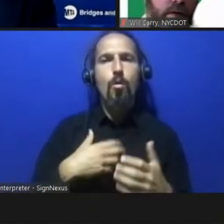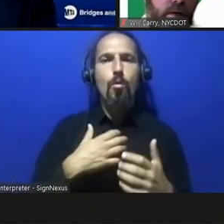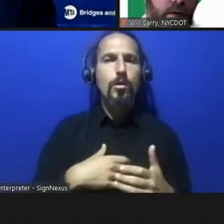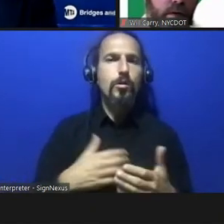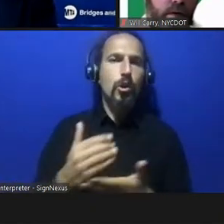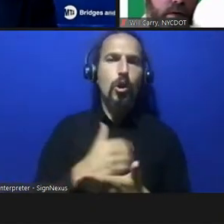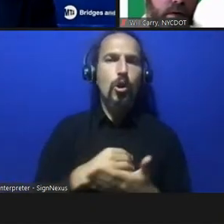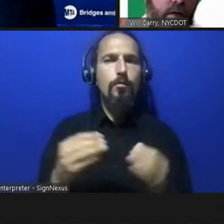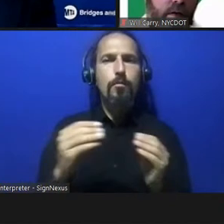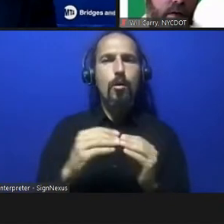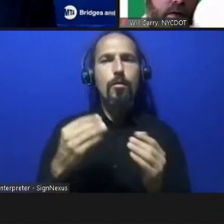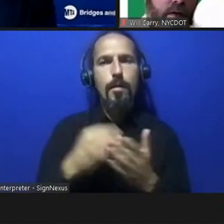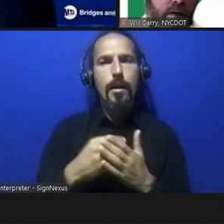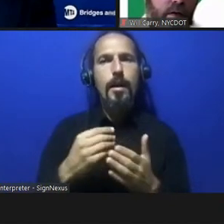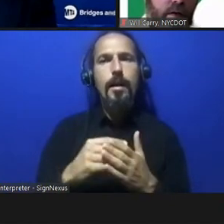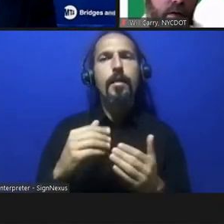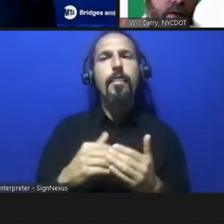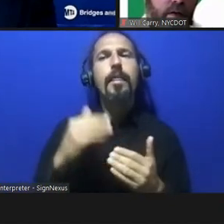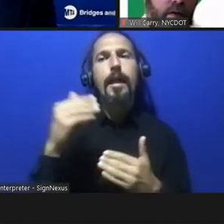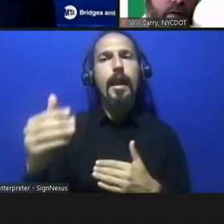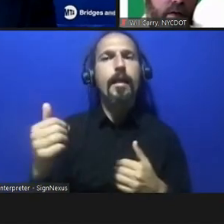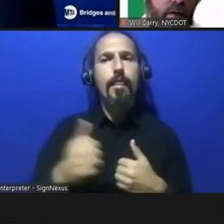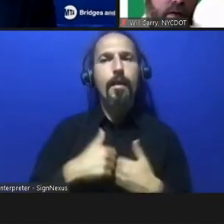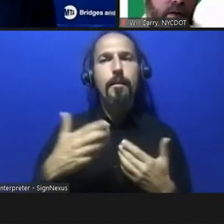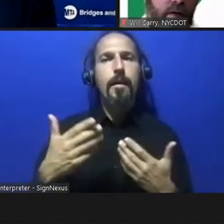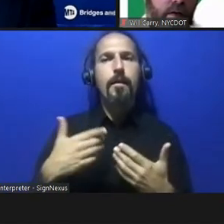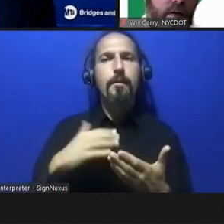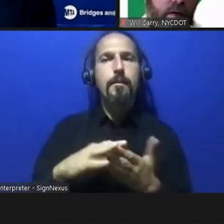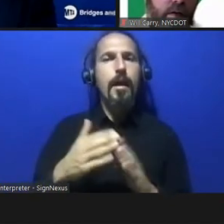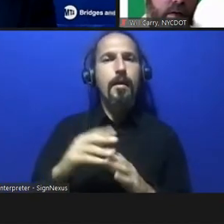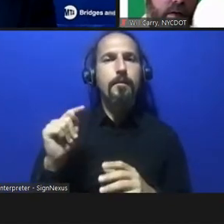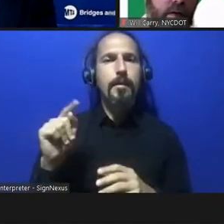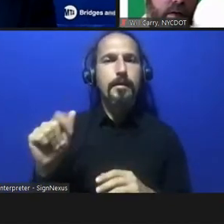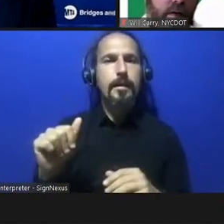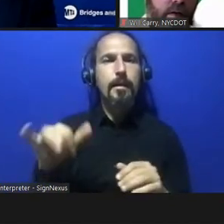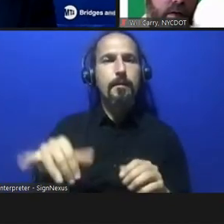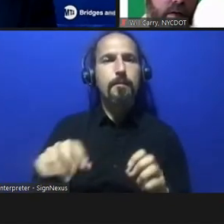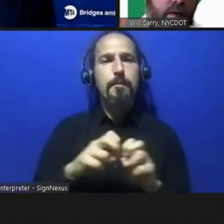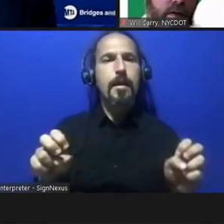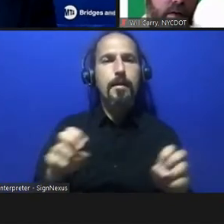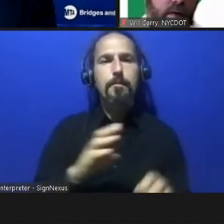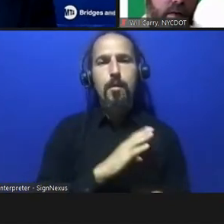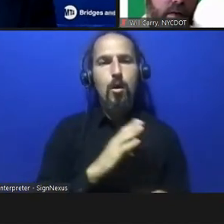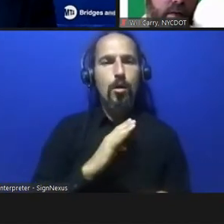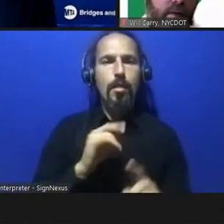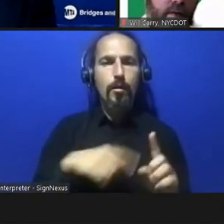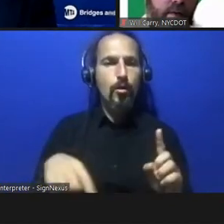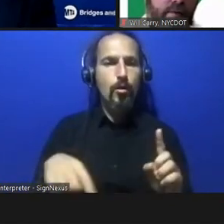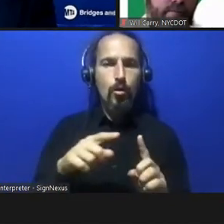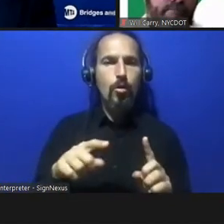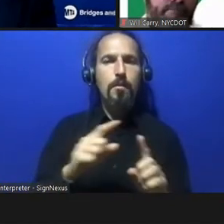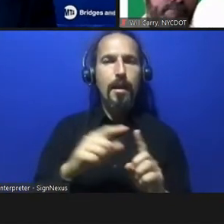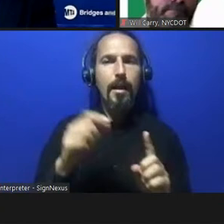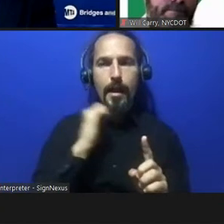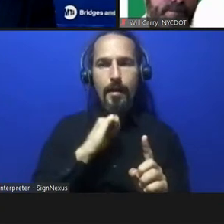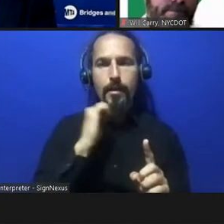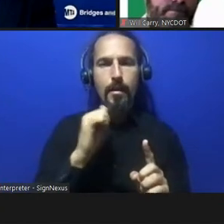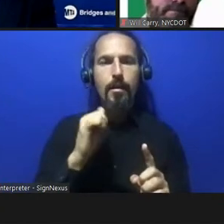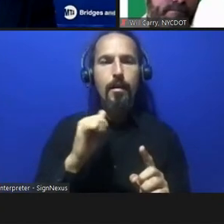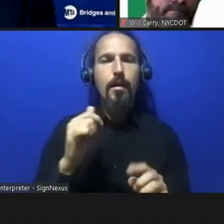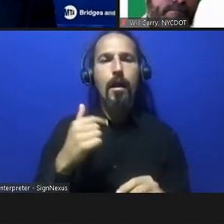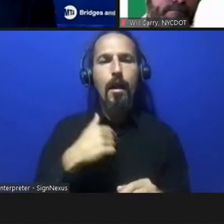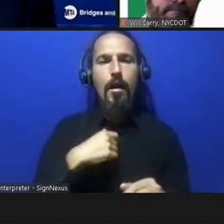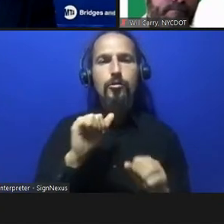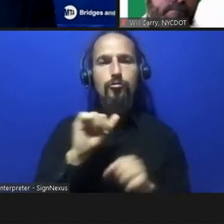know that next next life right maybe i'll become an mta panel you know member or board member like you all but every day the point is i drive my